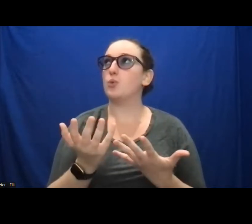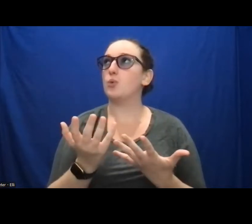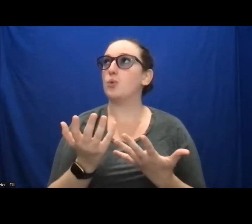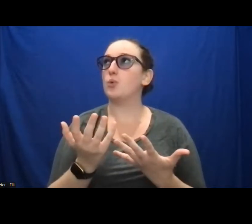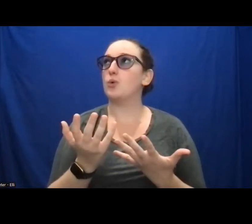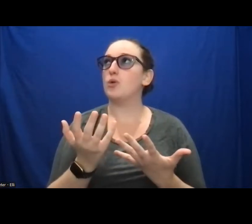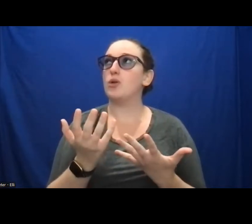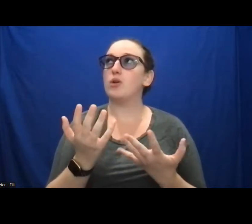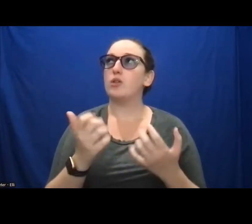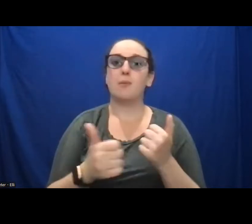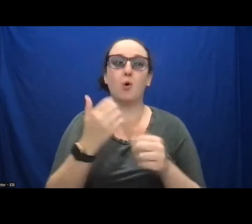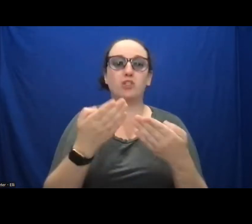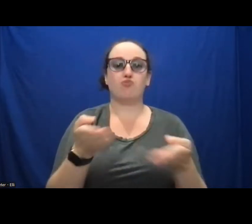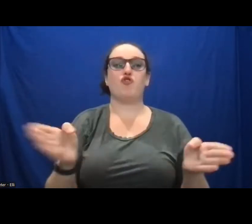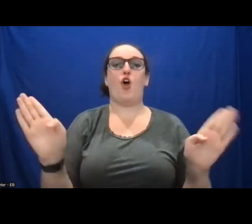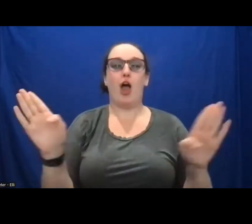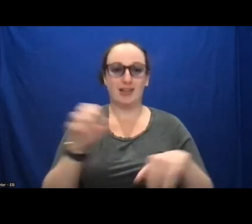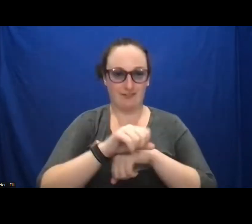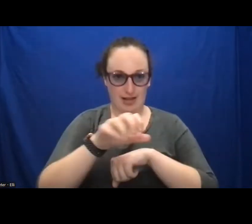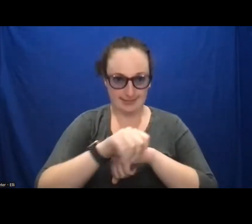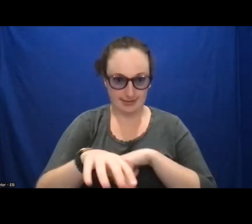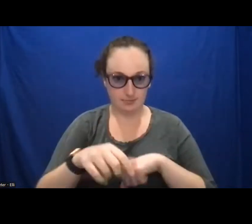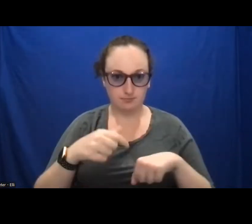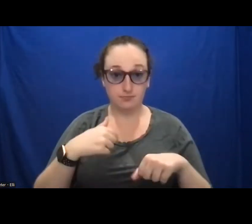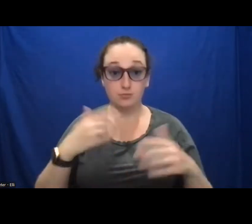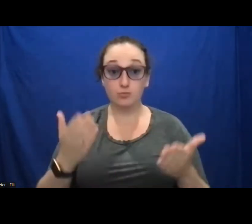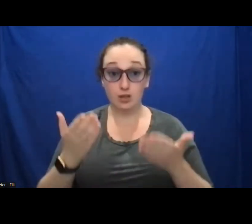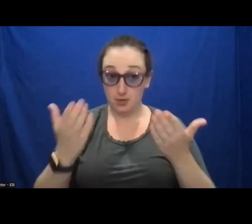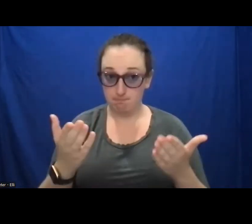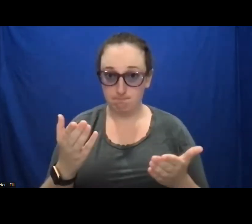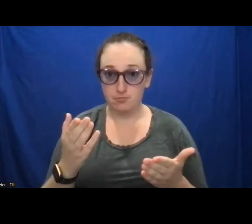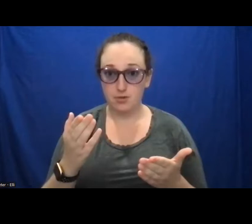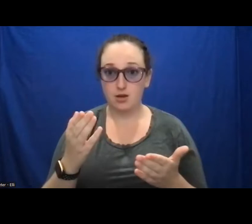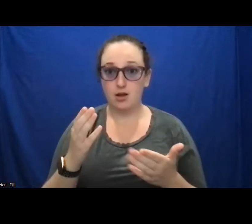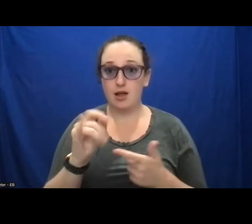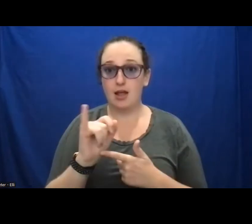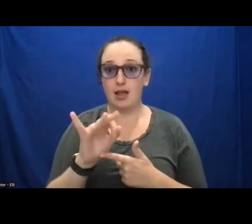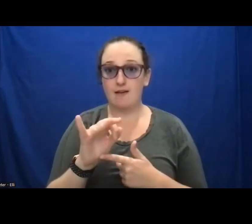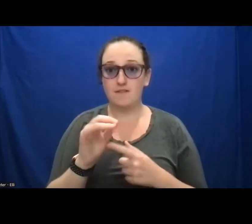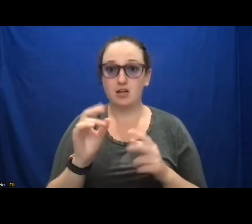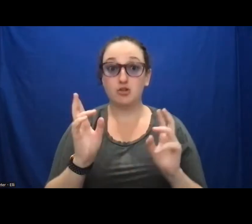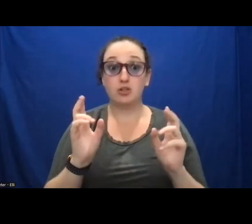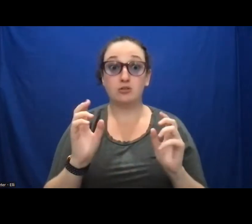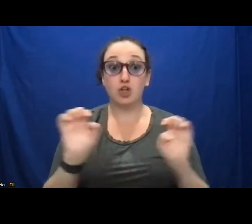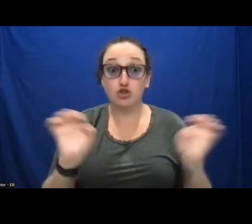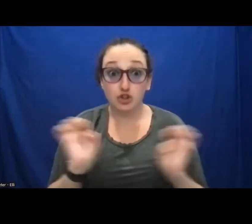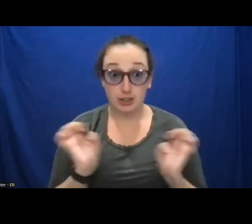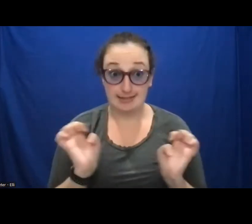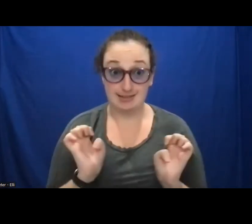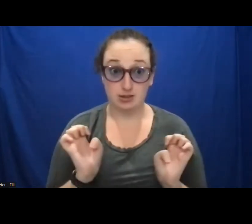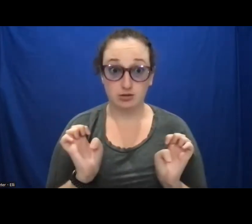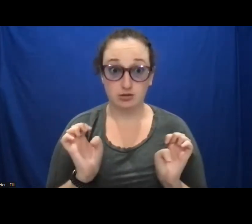restrictive advice. What I would say is, unless there is an urgent medical